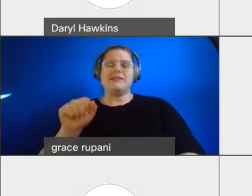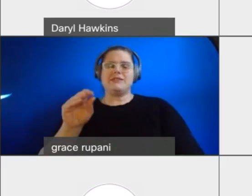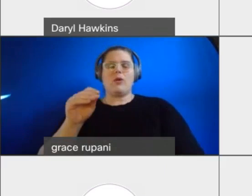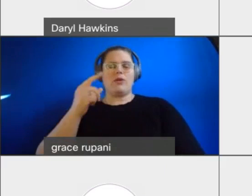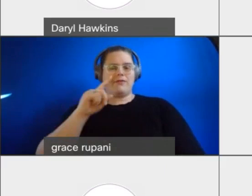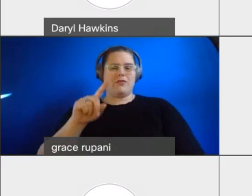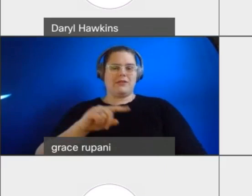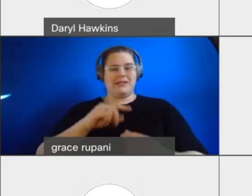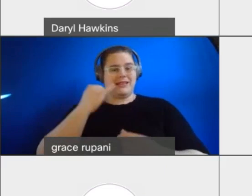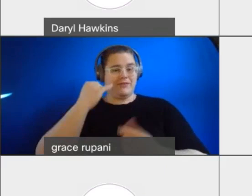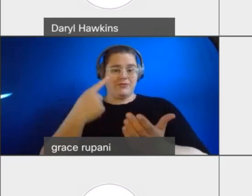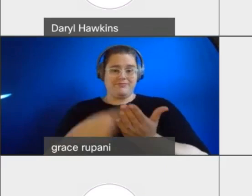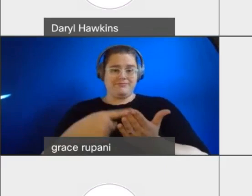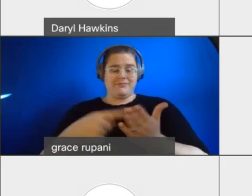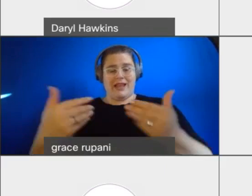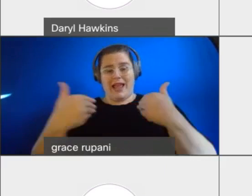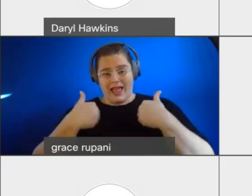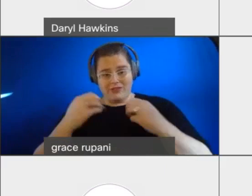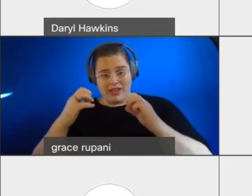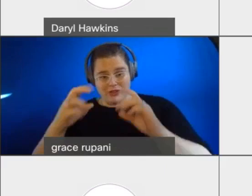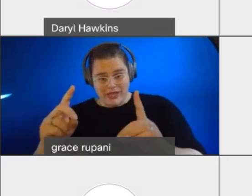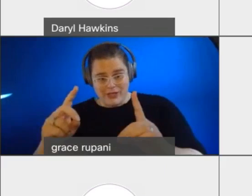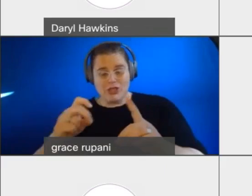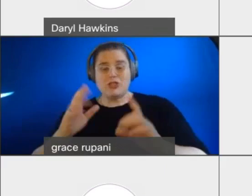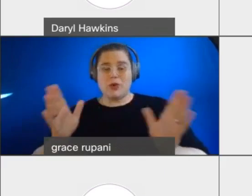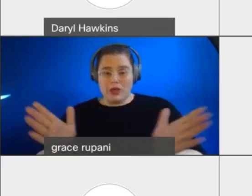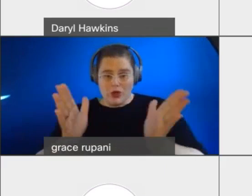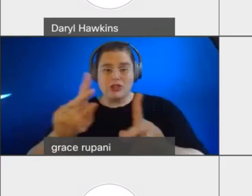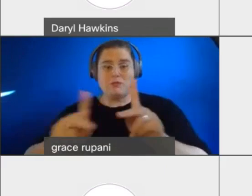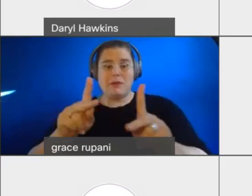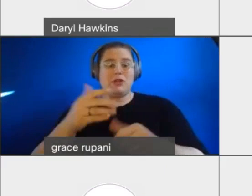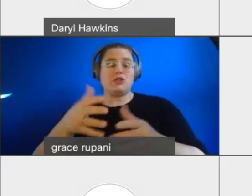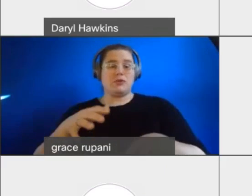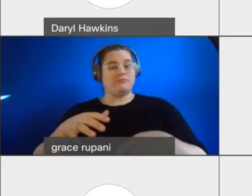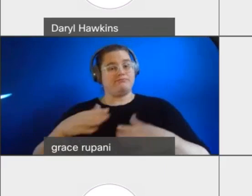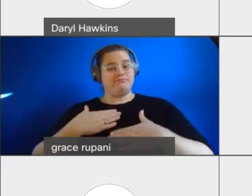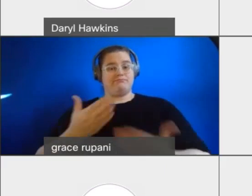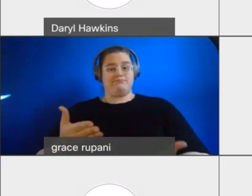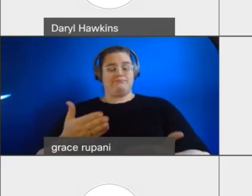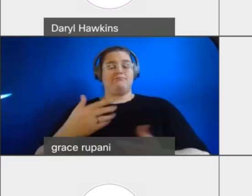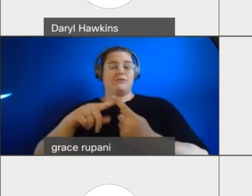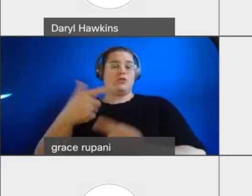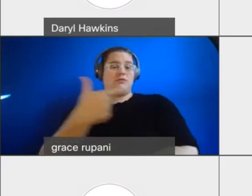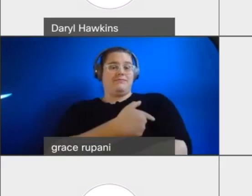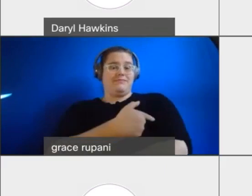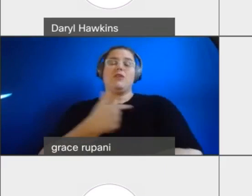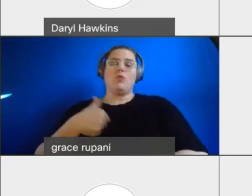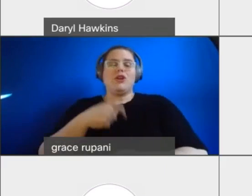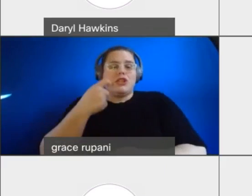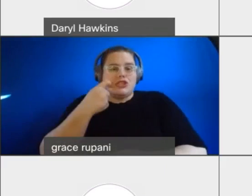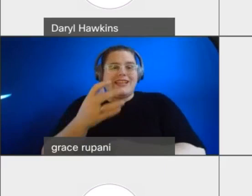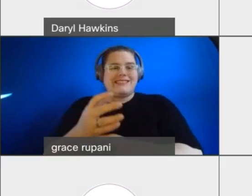to encourage people to get the vaccine, we're just now getting all the information we need in order to compile